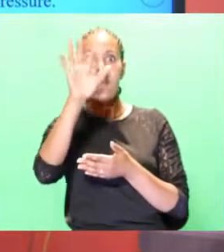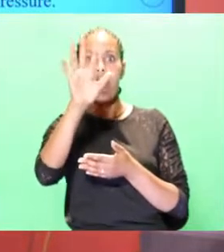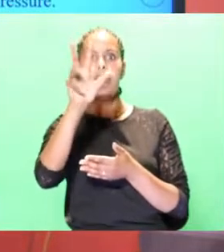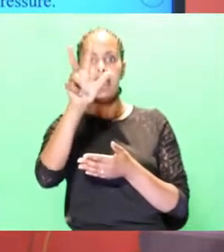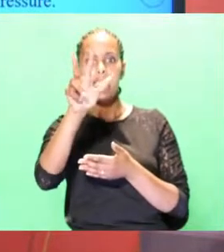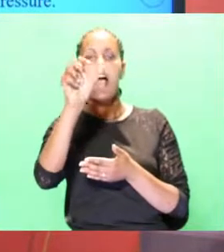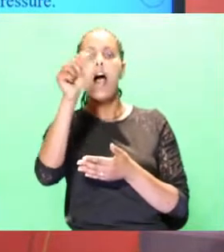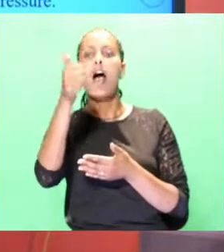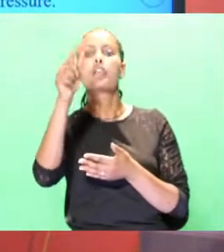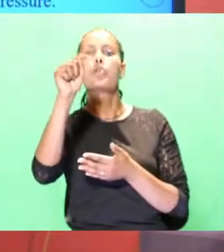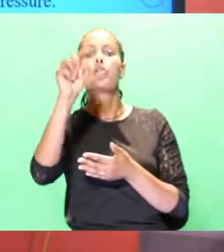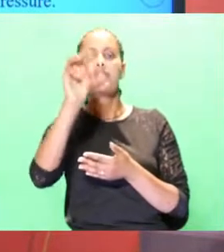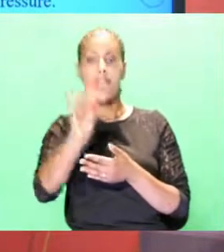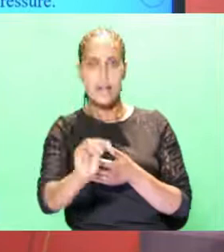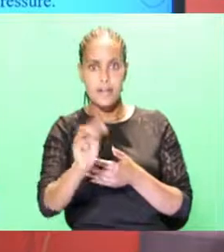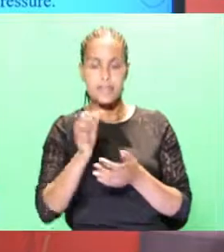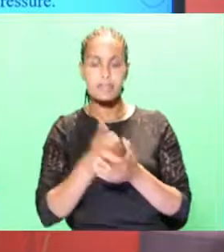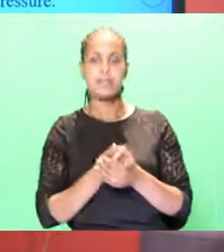7.53 atmosphere